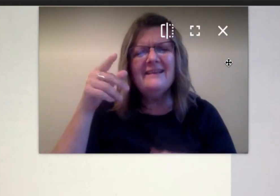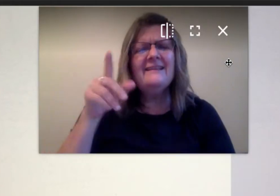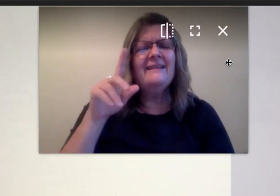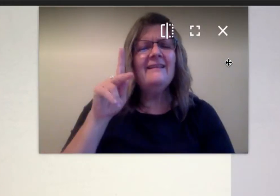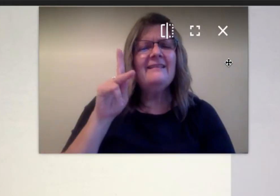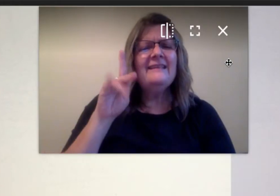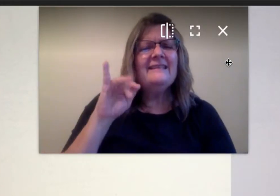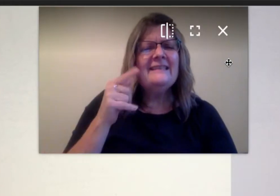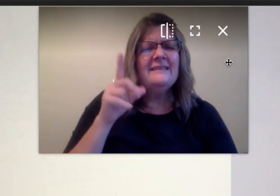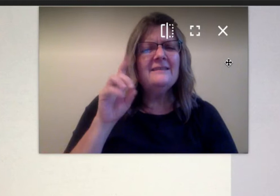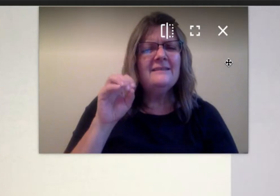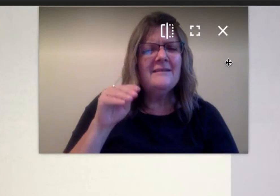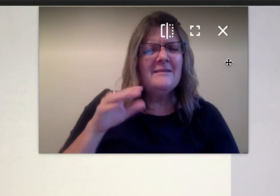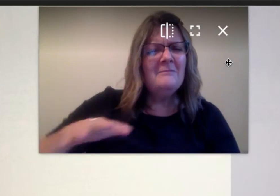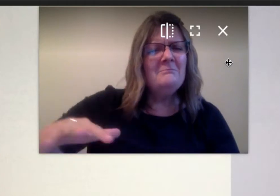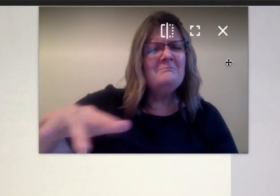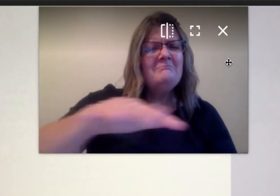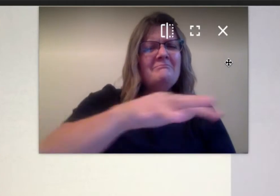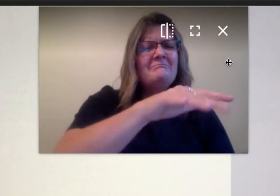Kingdom.